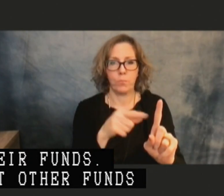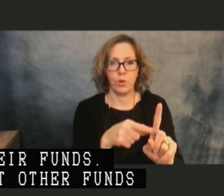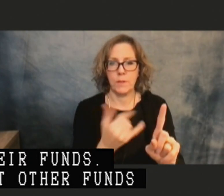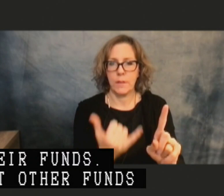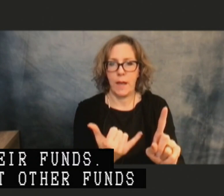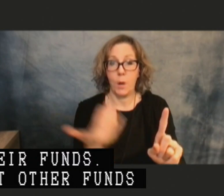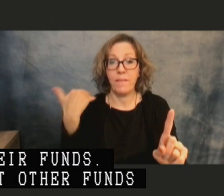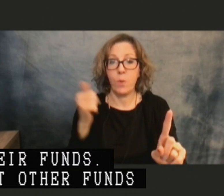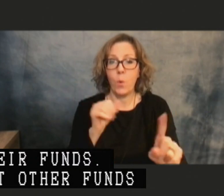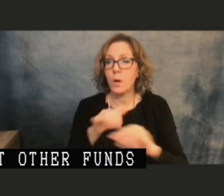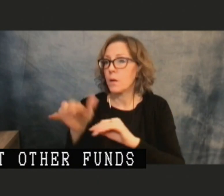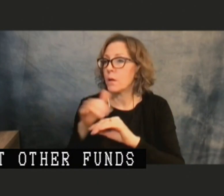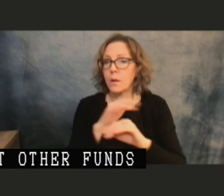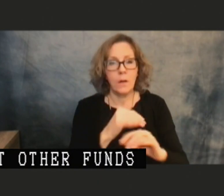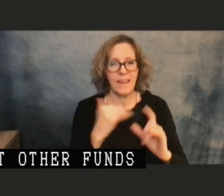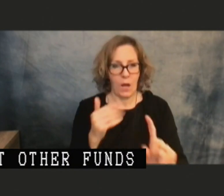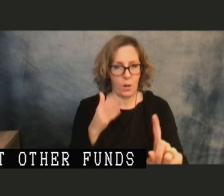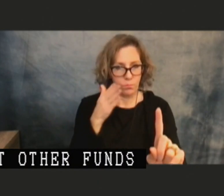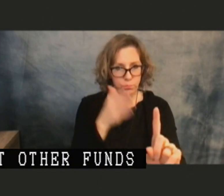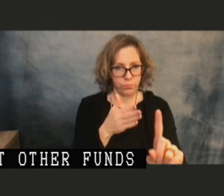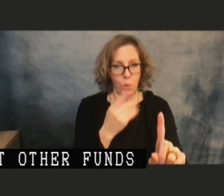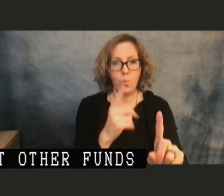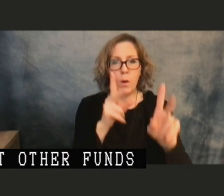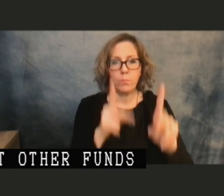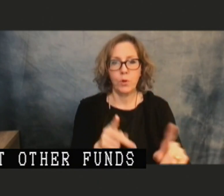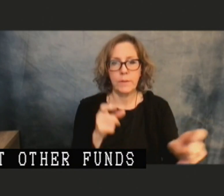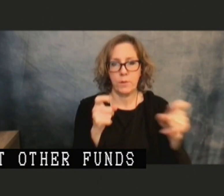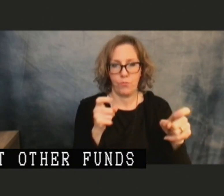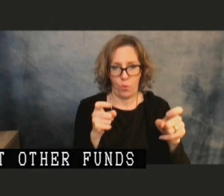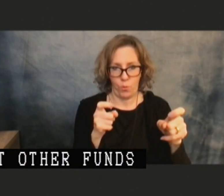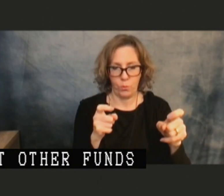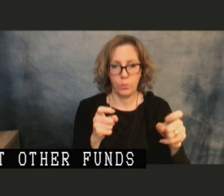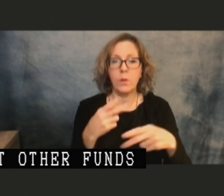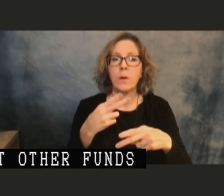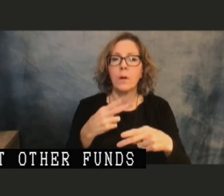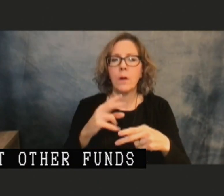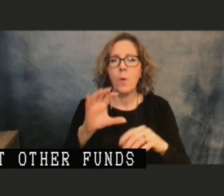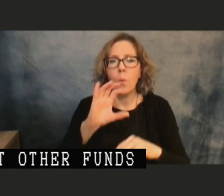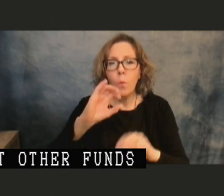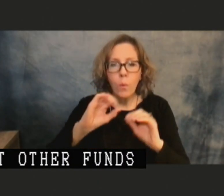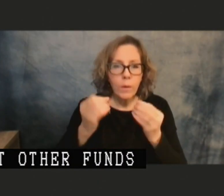and that is Tempus Unlimited. MassHealth is having a